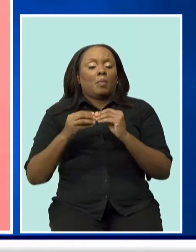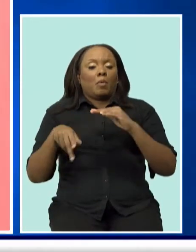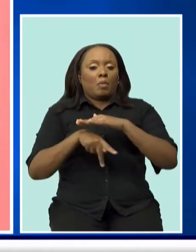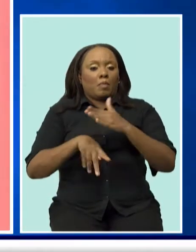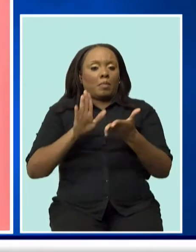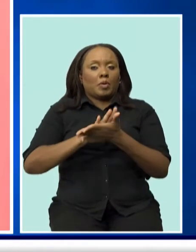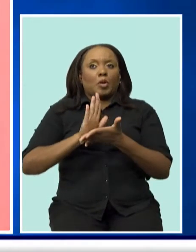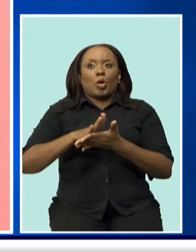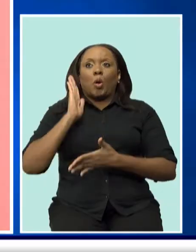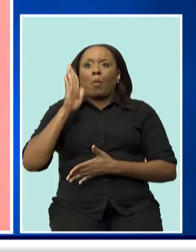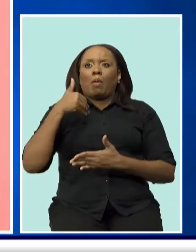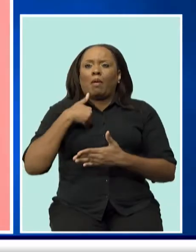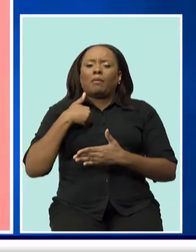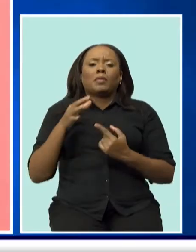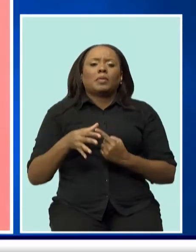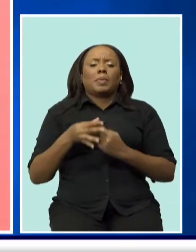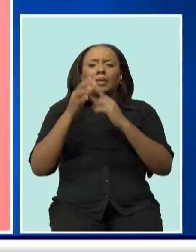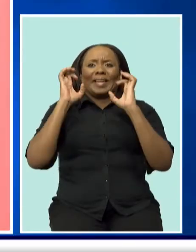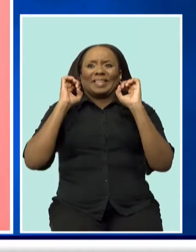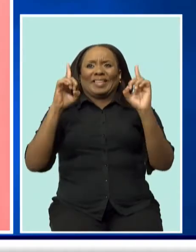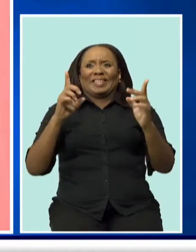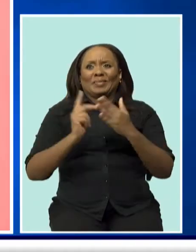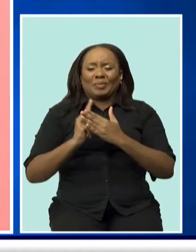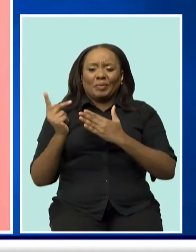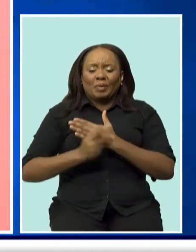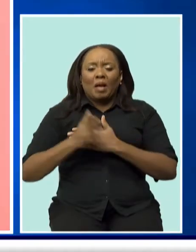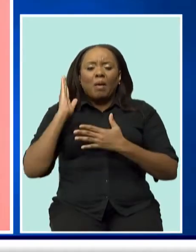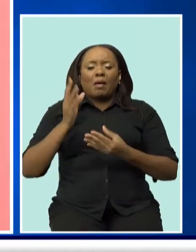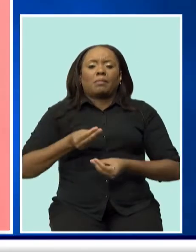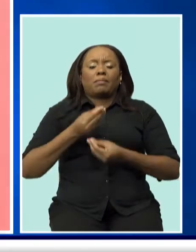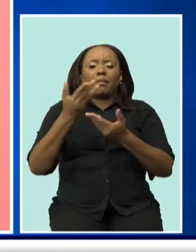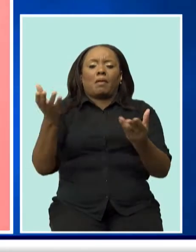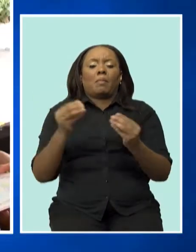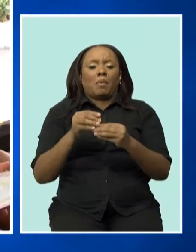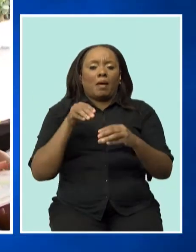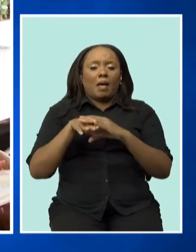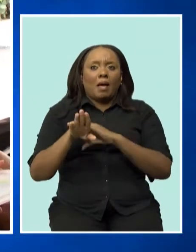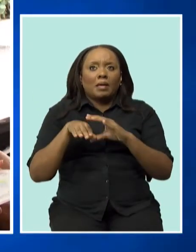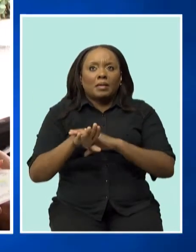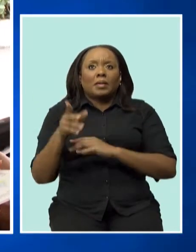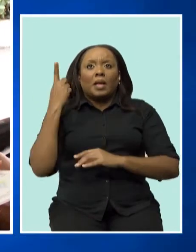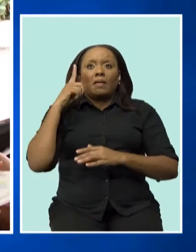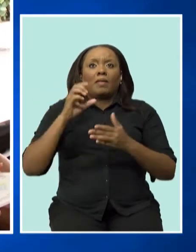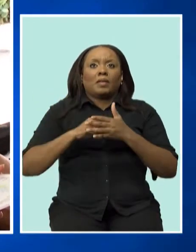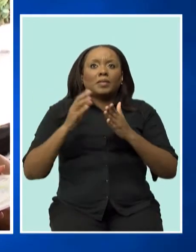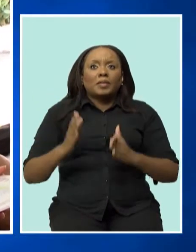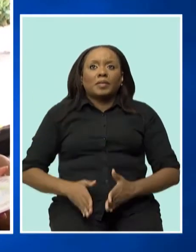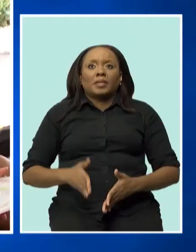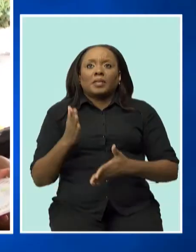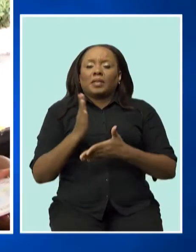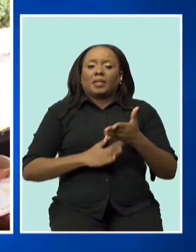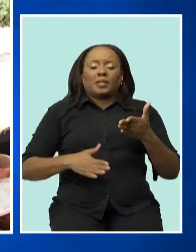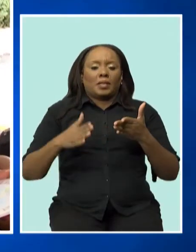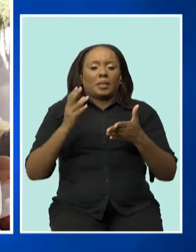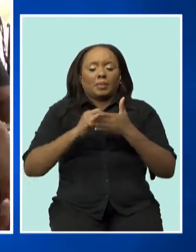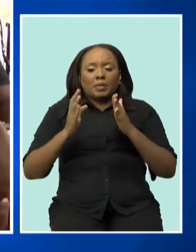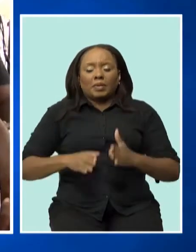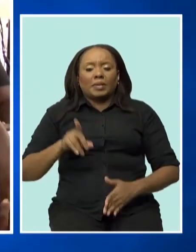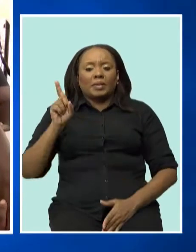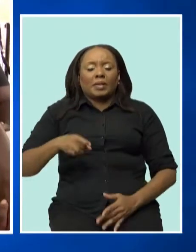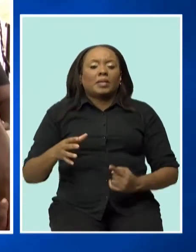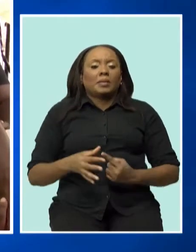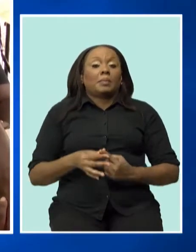special educational programs and which will provide additional access for students who require specialist teachers and